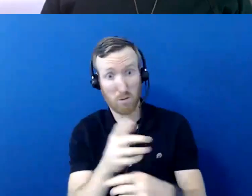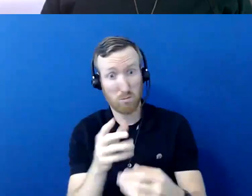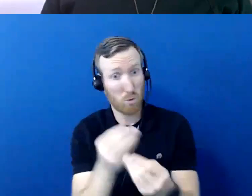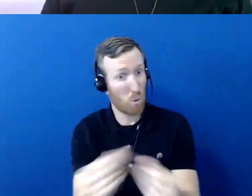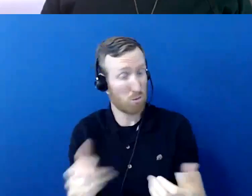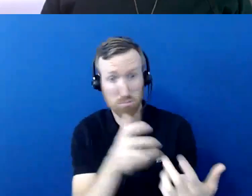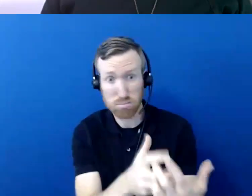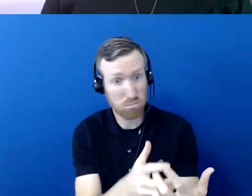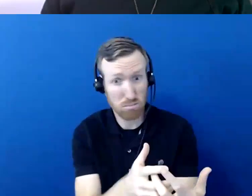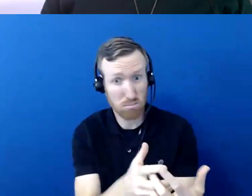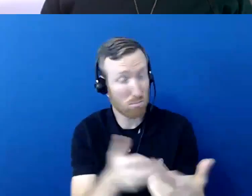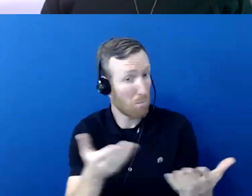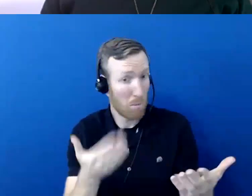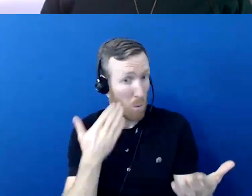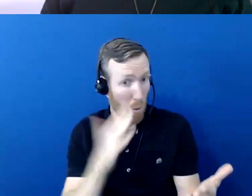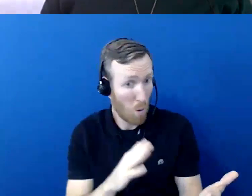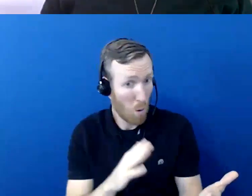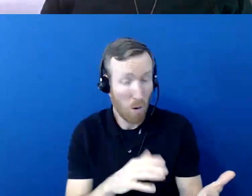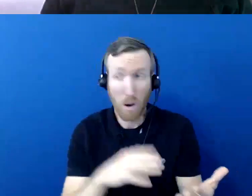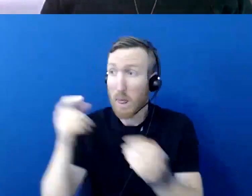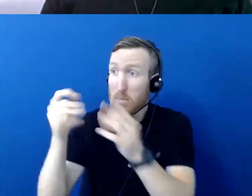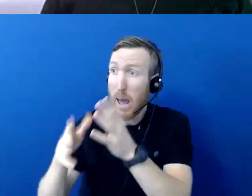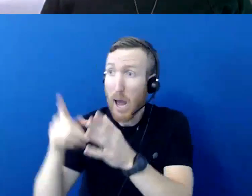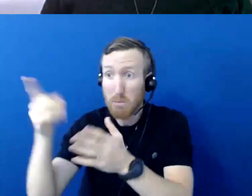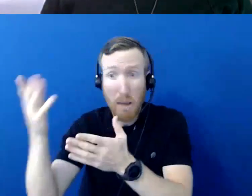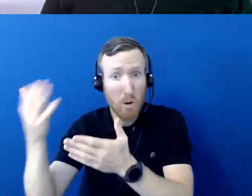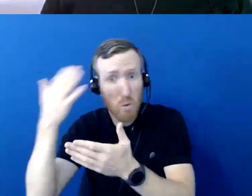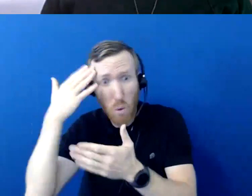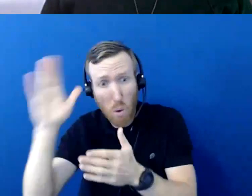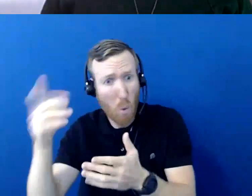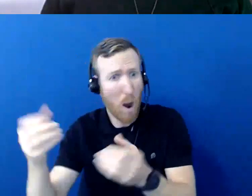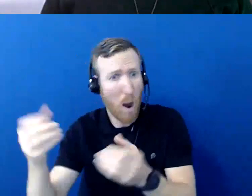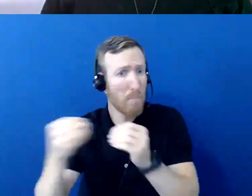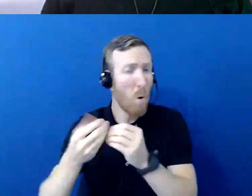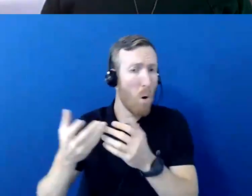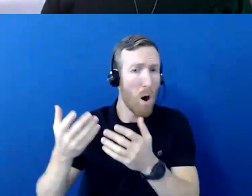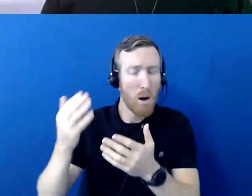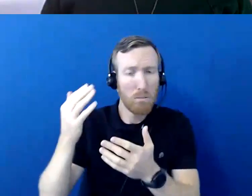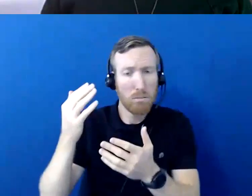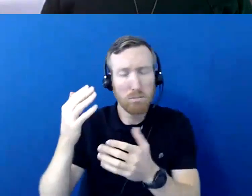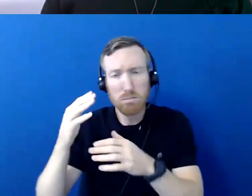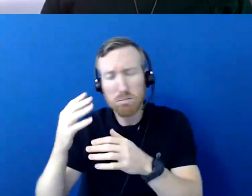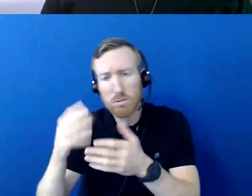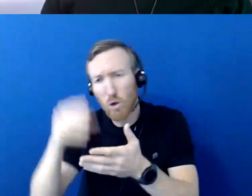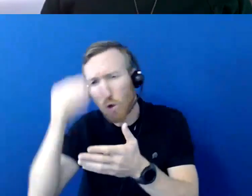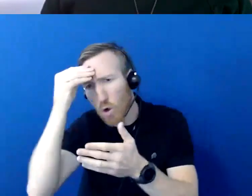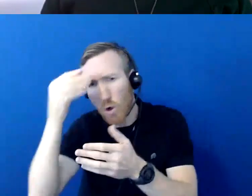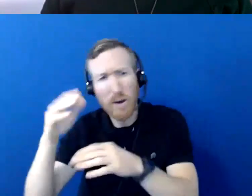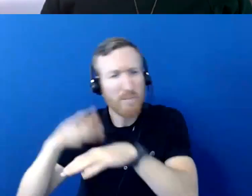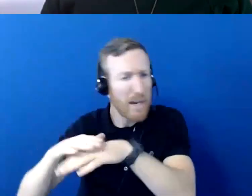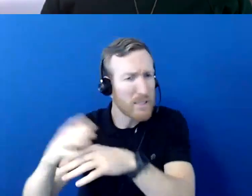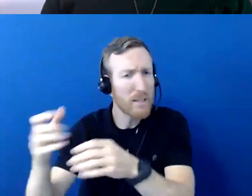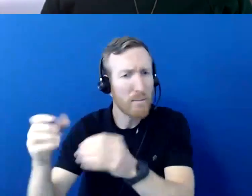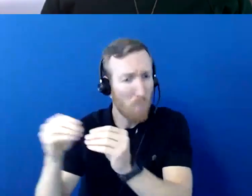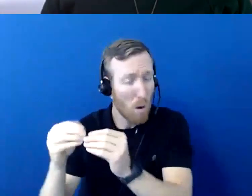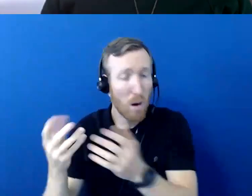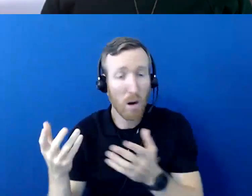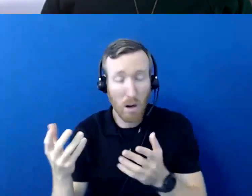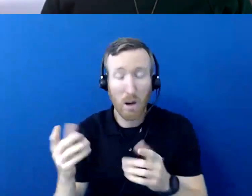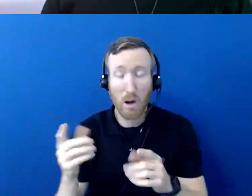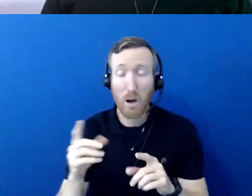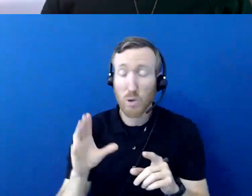the manager isn't sure and would like some advice. All those kinds of situations. In that case,